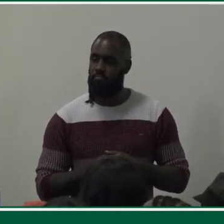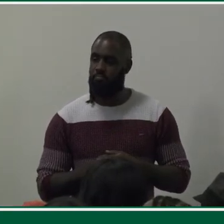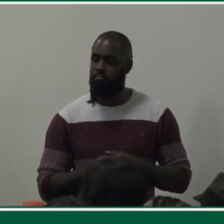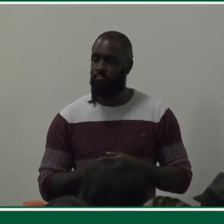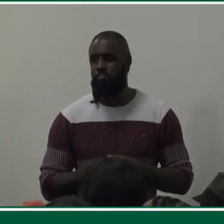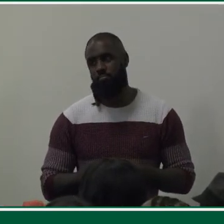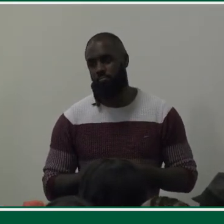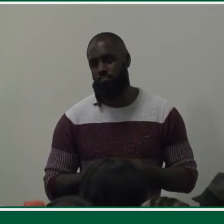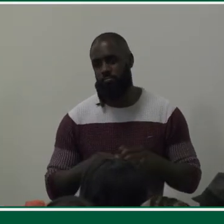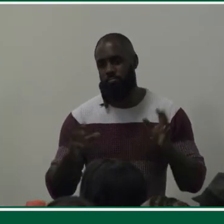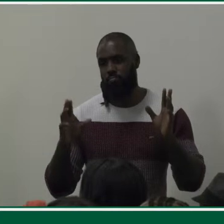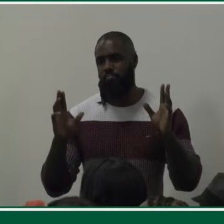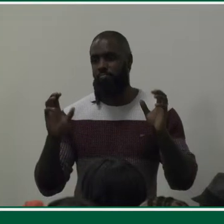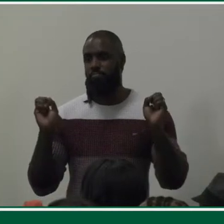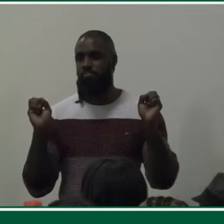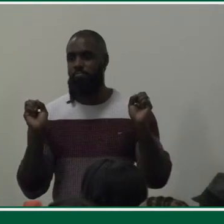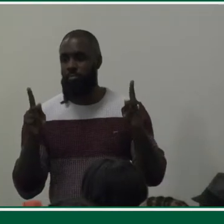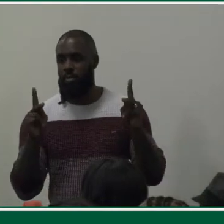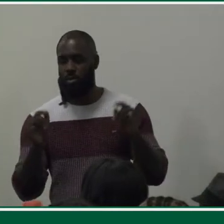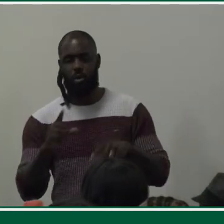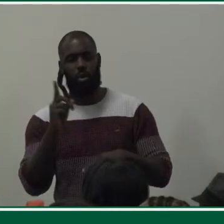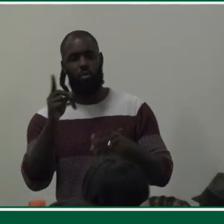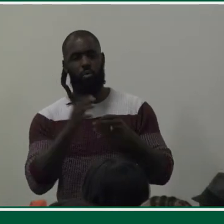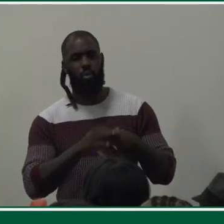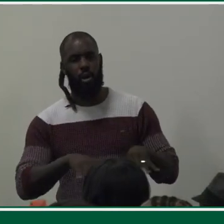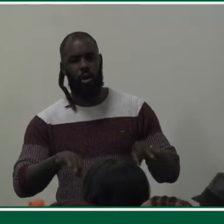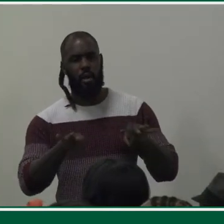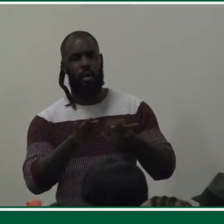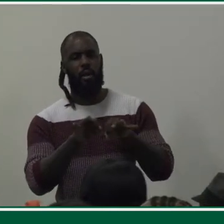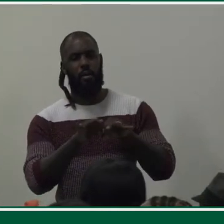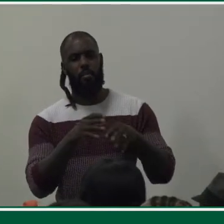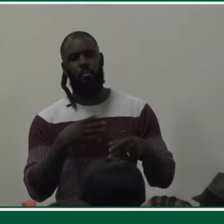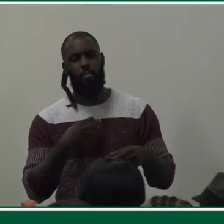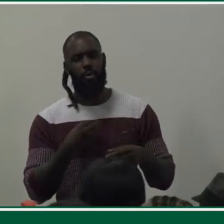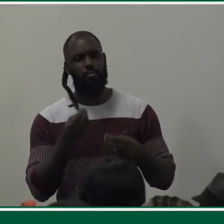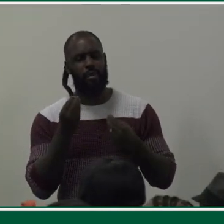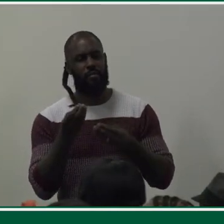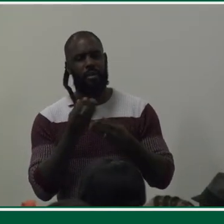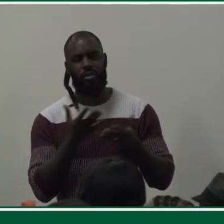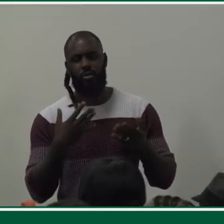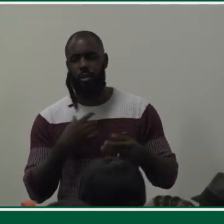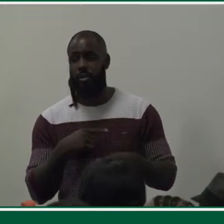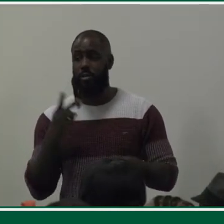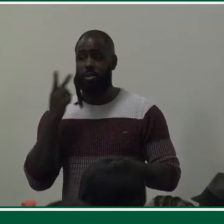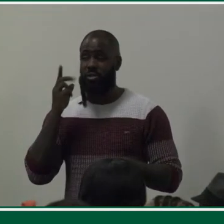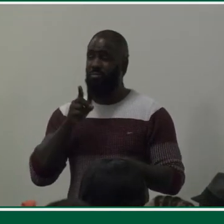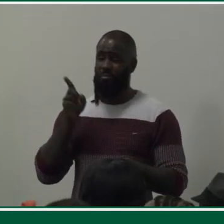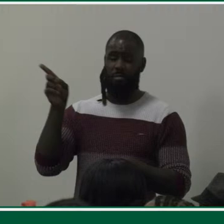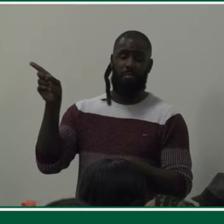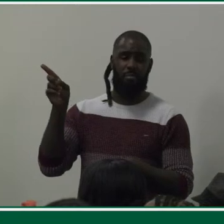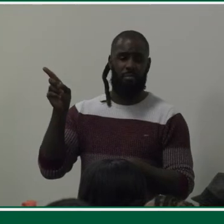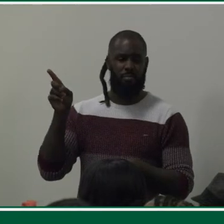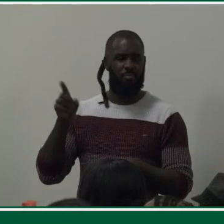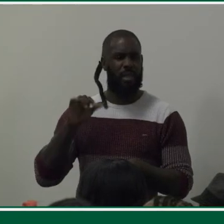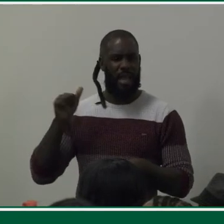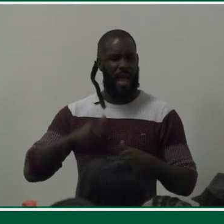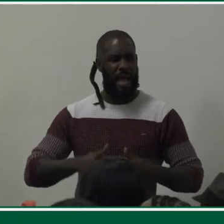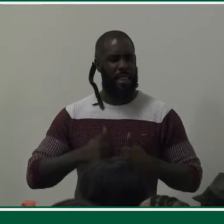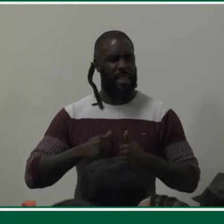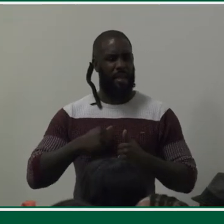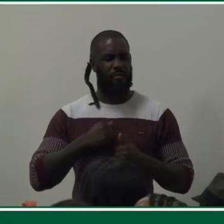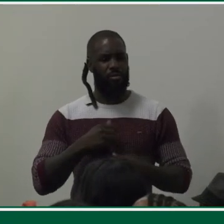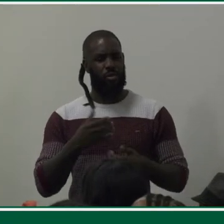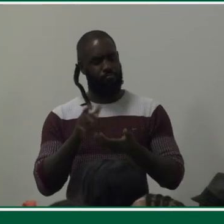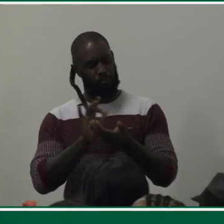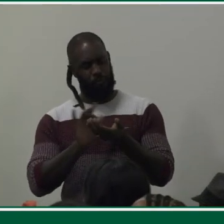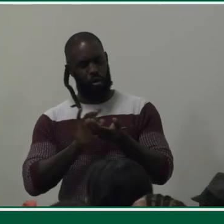Okay, so one of the important context for this, and this is a live link, so if you want to get that on your phone and